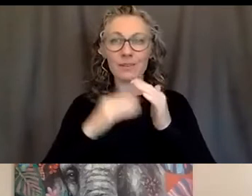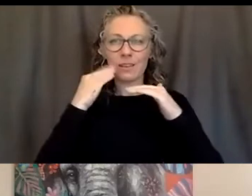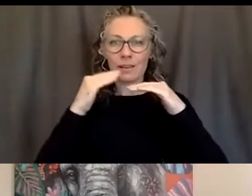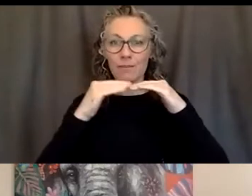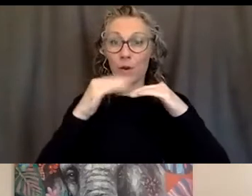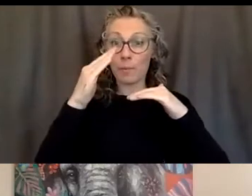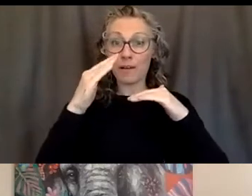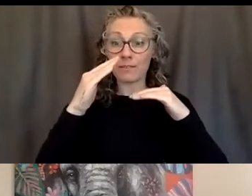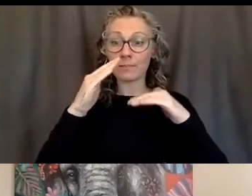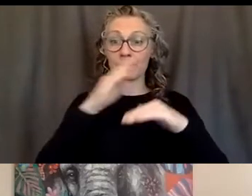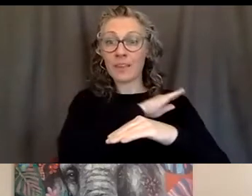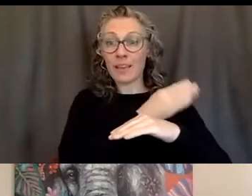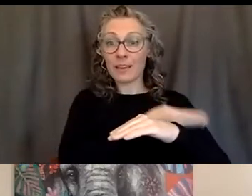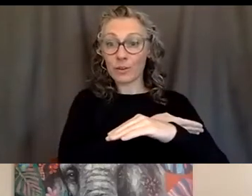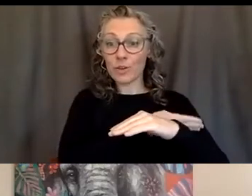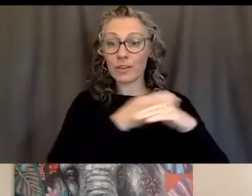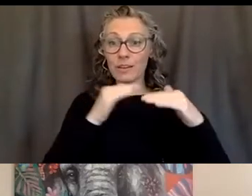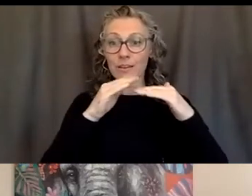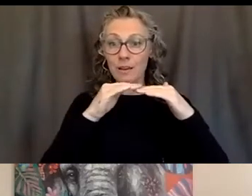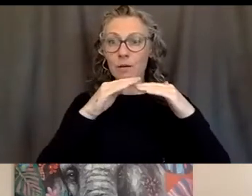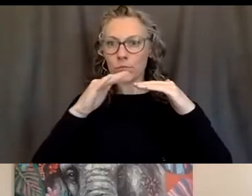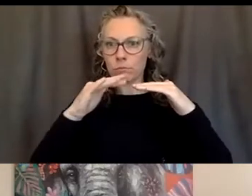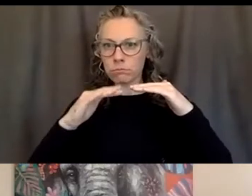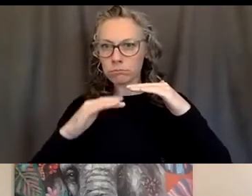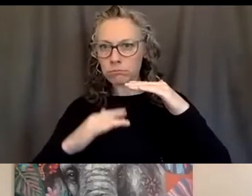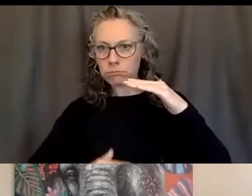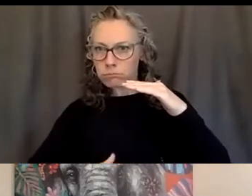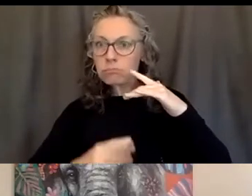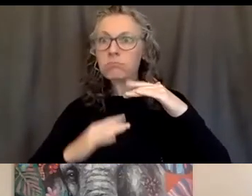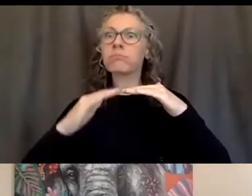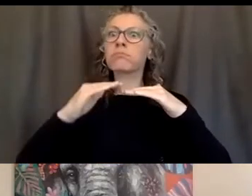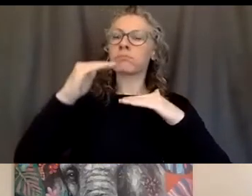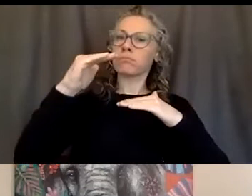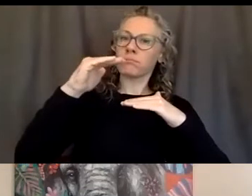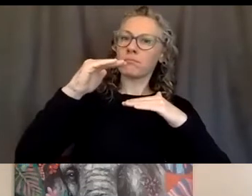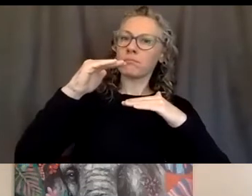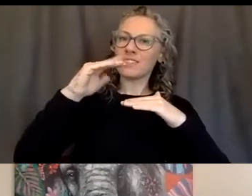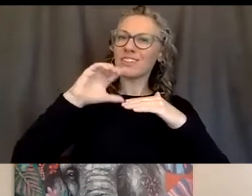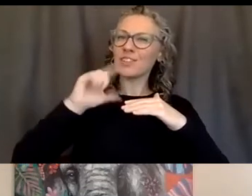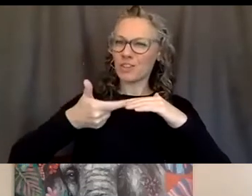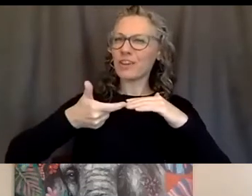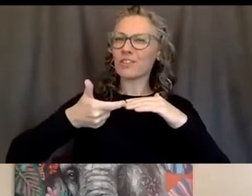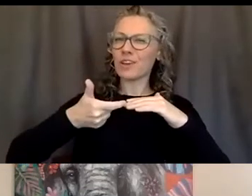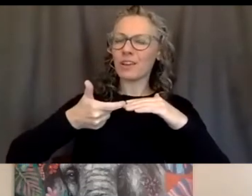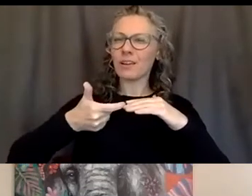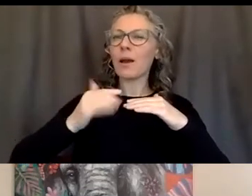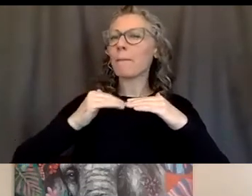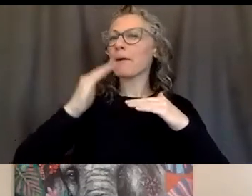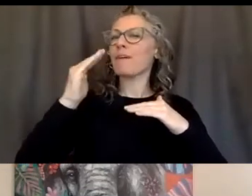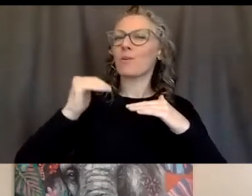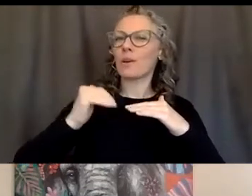as your energy and the words you're saying start to go like below the horizon, how you can flip and start speaking about above the horizon.